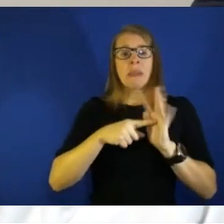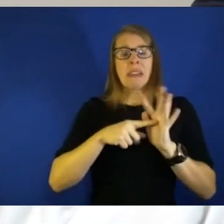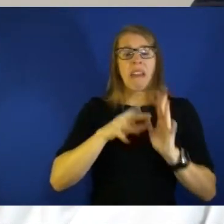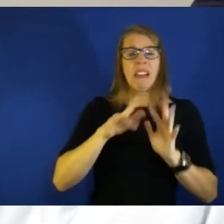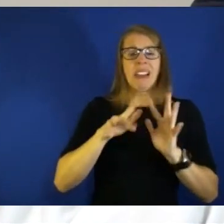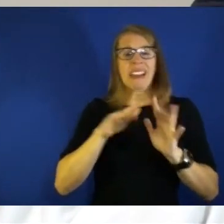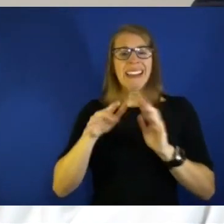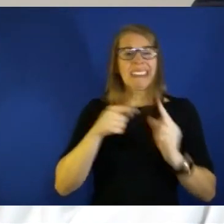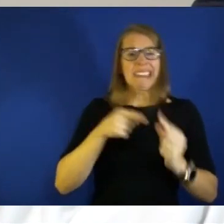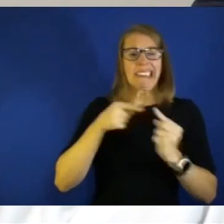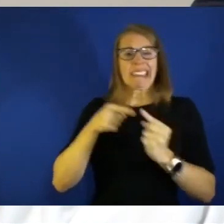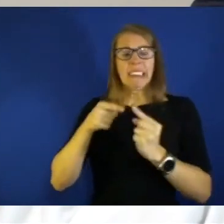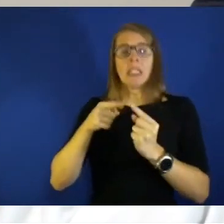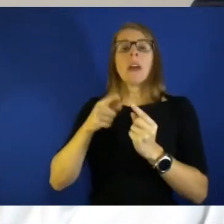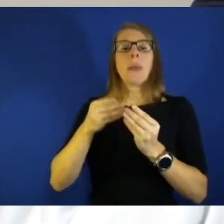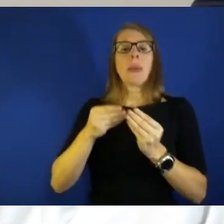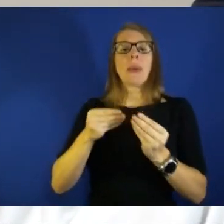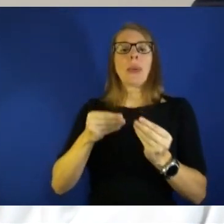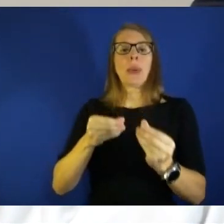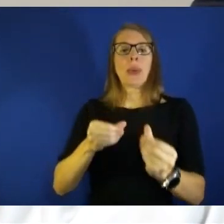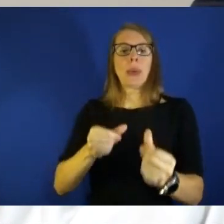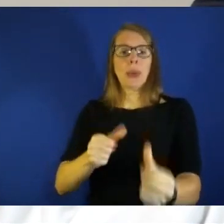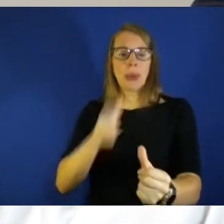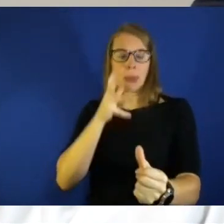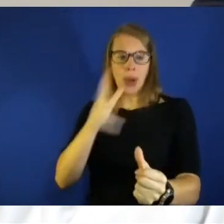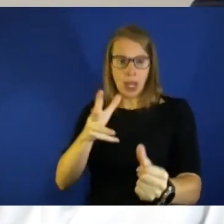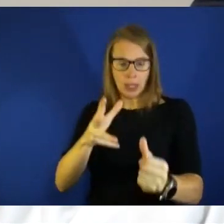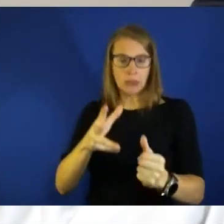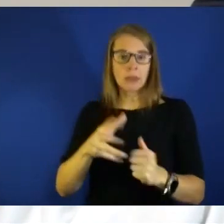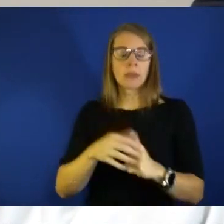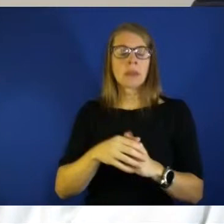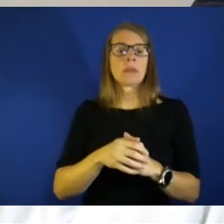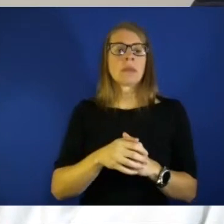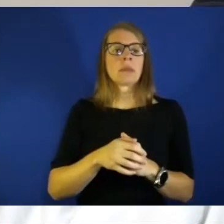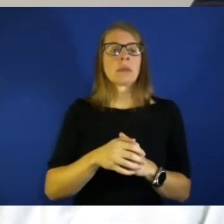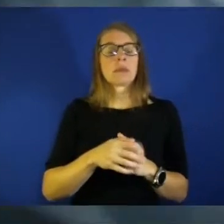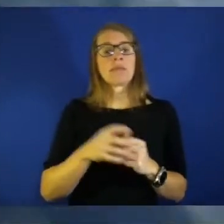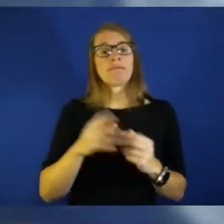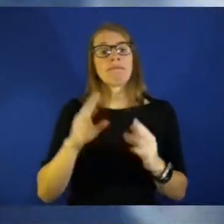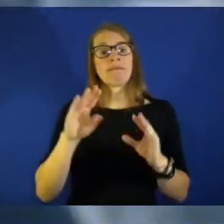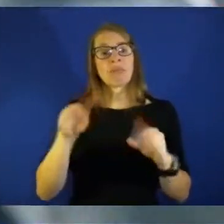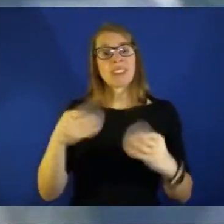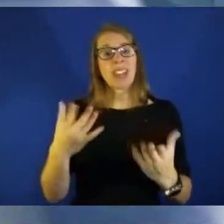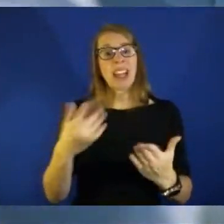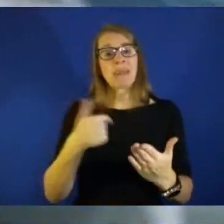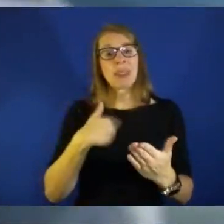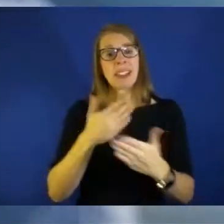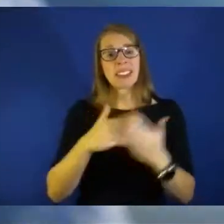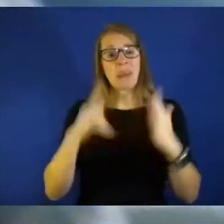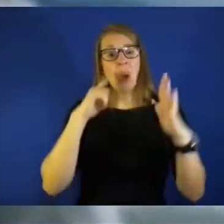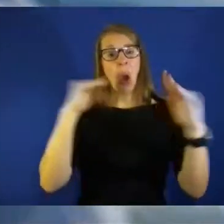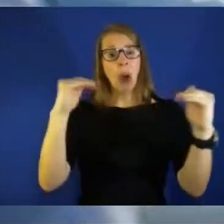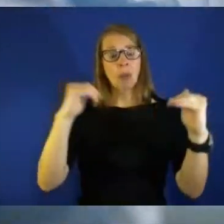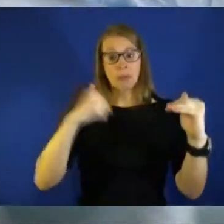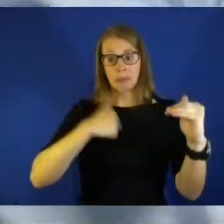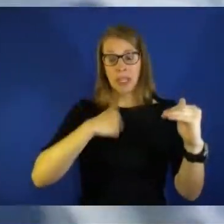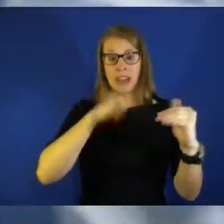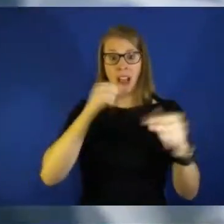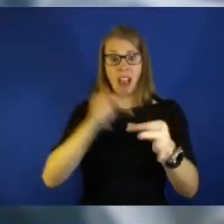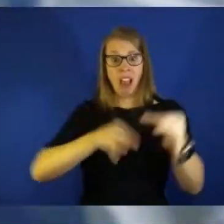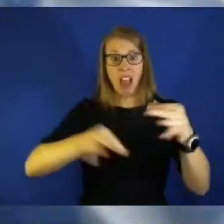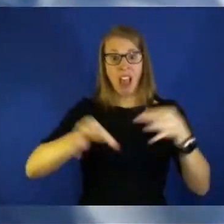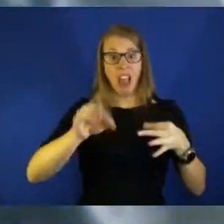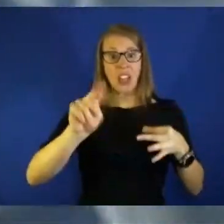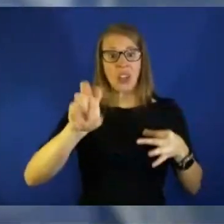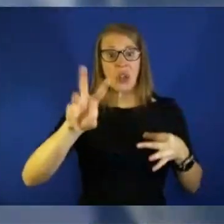yet, and that this has given me some hope that I won't be one of those that are on the news in the